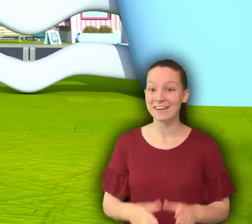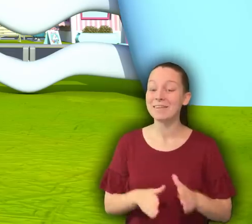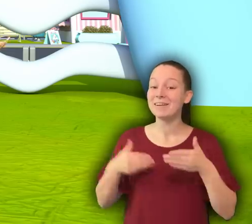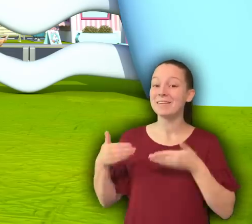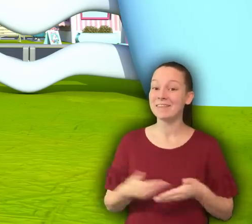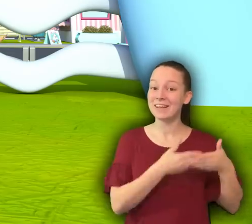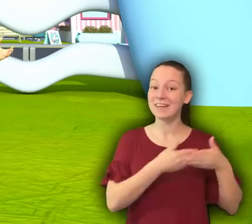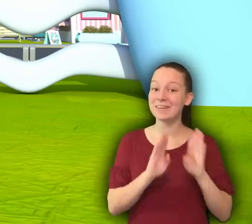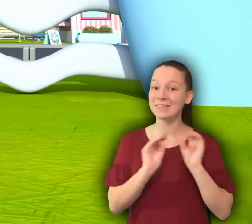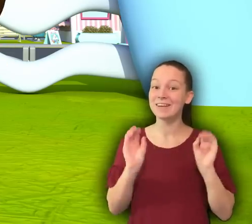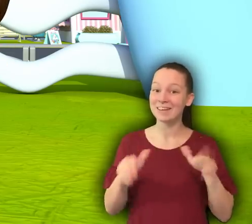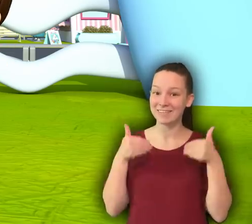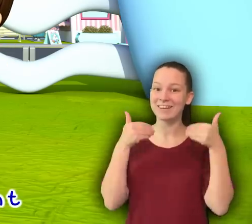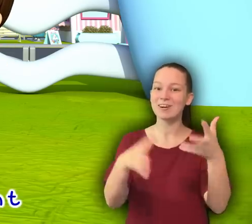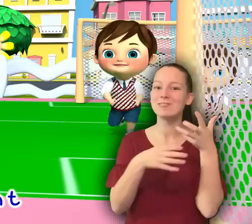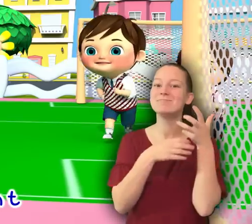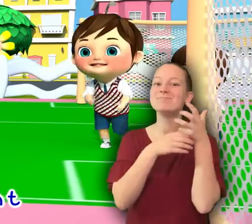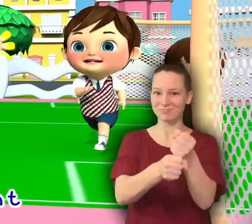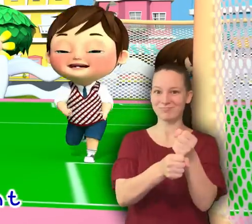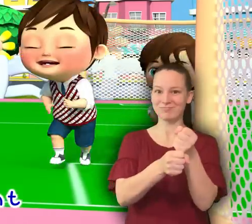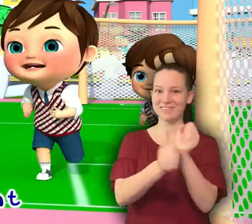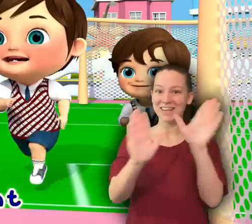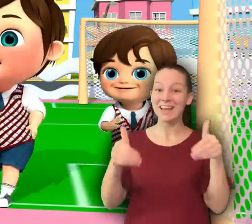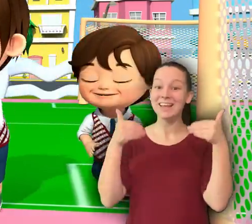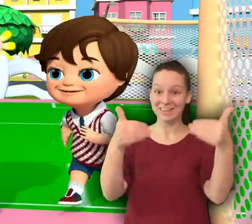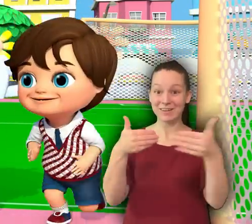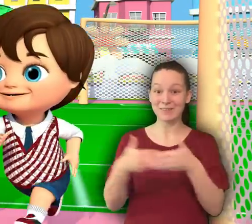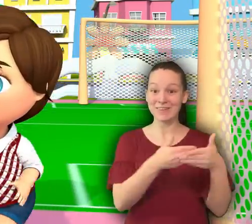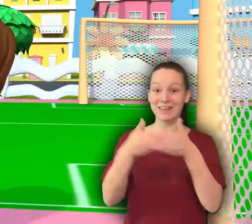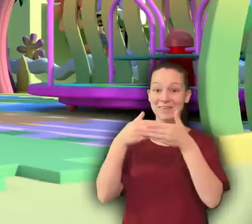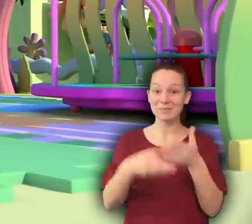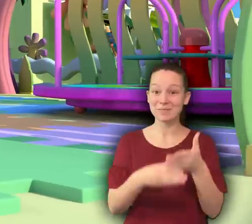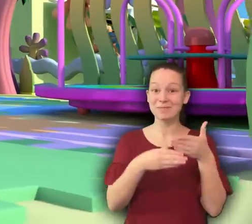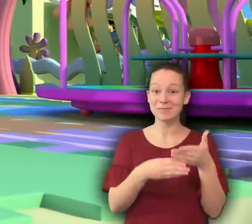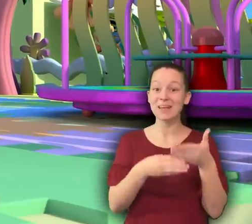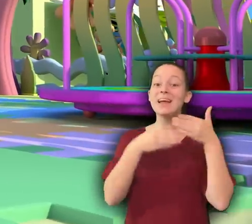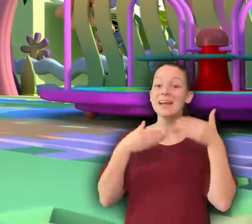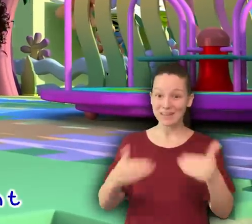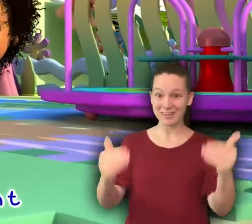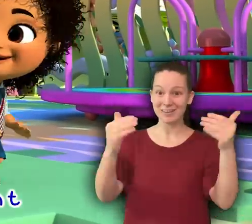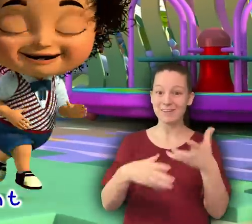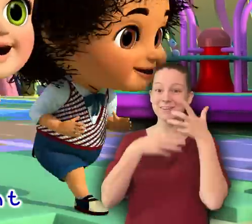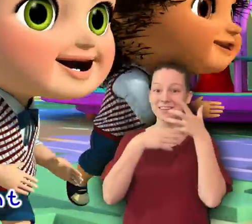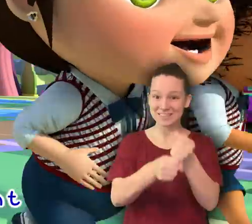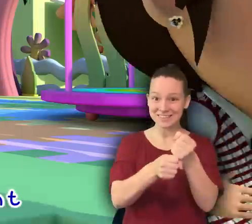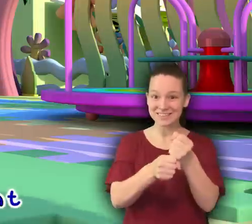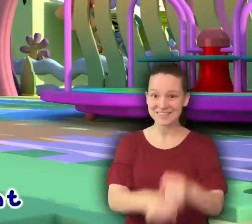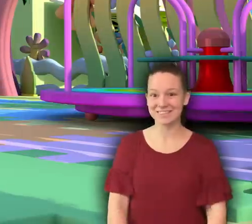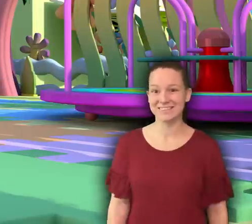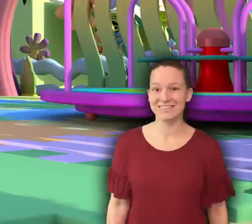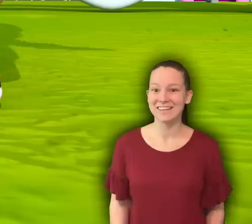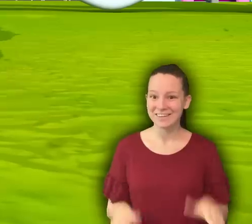here we go baby here we go hold on tight here we go baby boo here we go